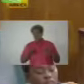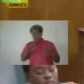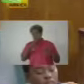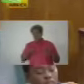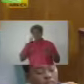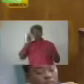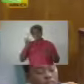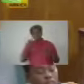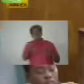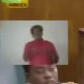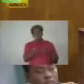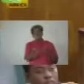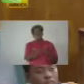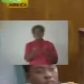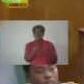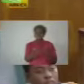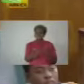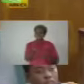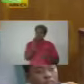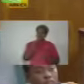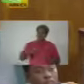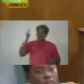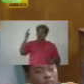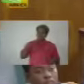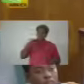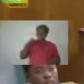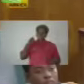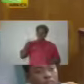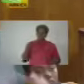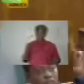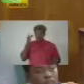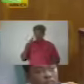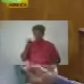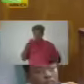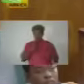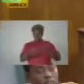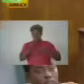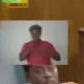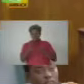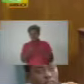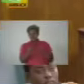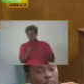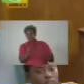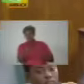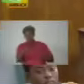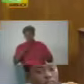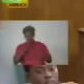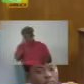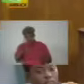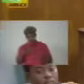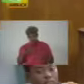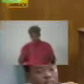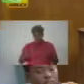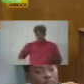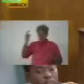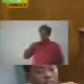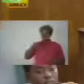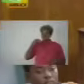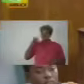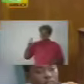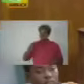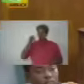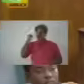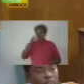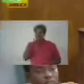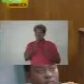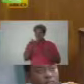female is no longer a higher risk hire. In fact, it changes the reality where a young male is now a higher risk hire, because every week he